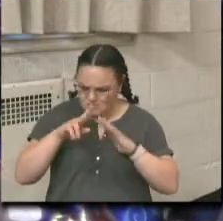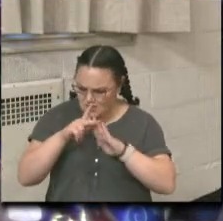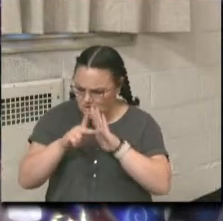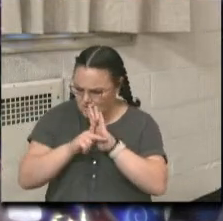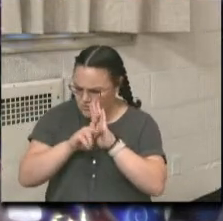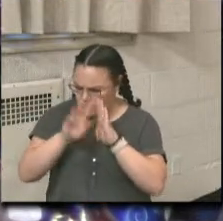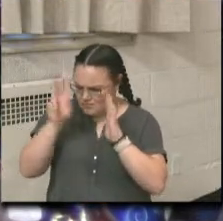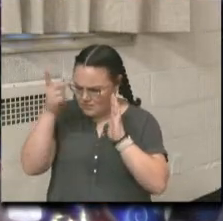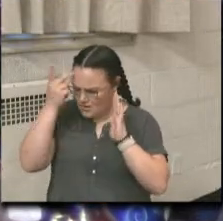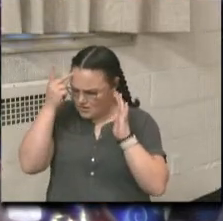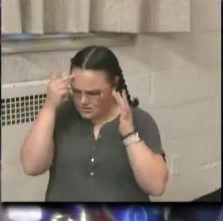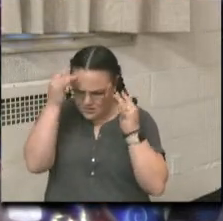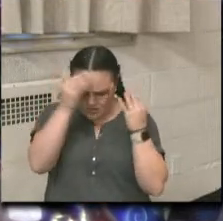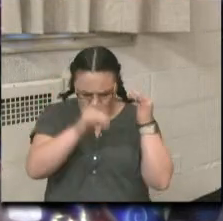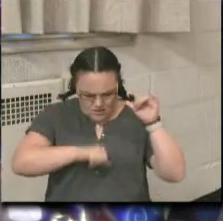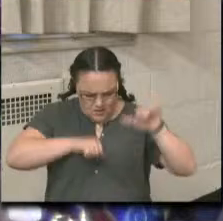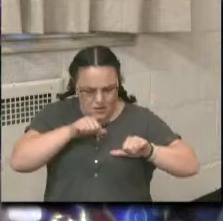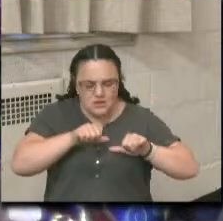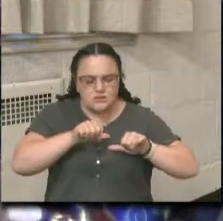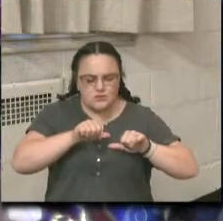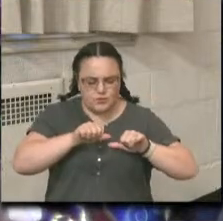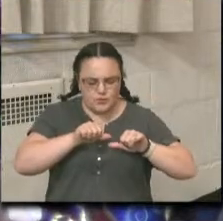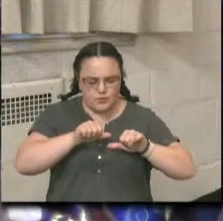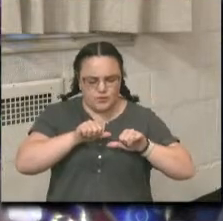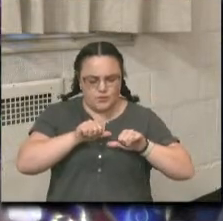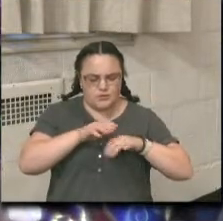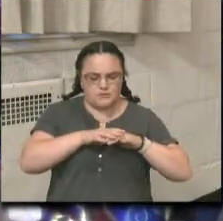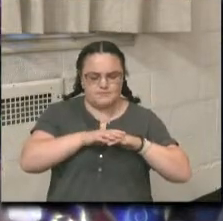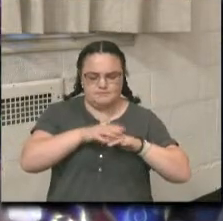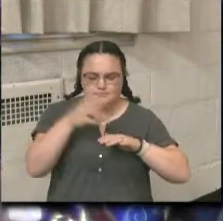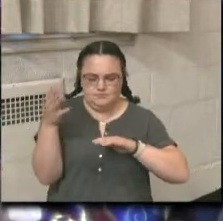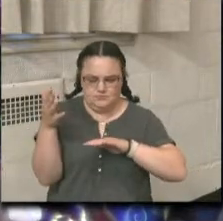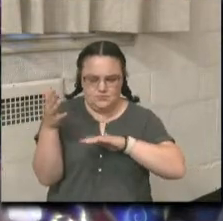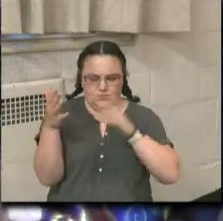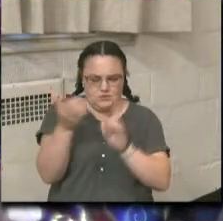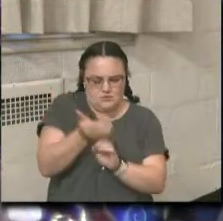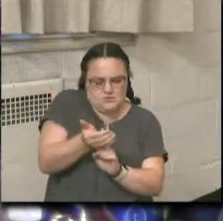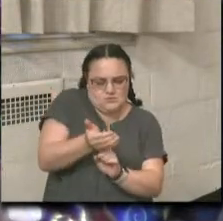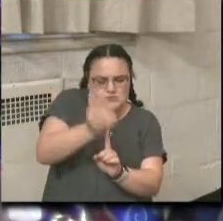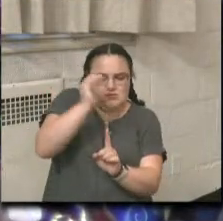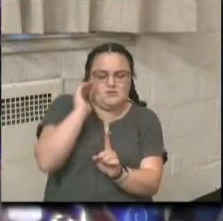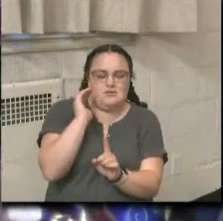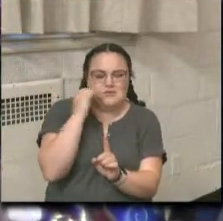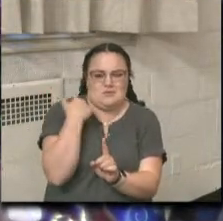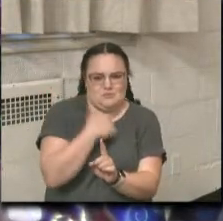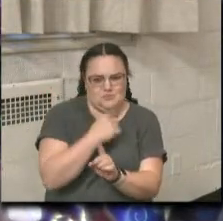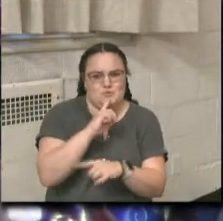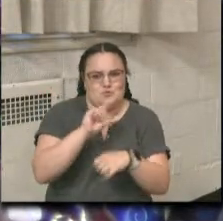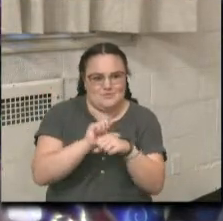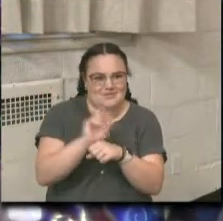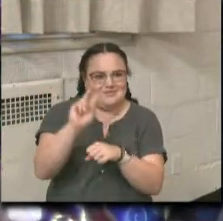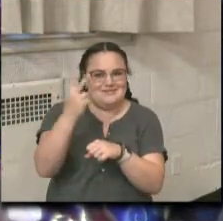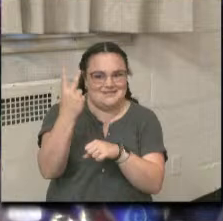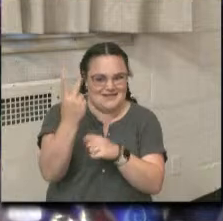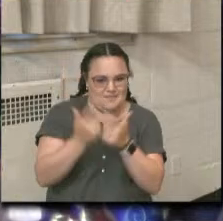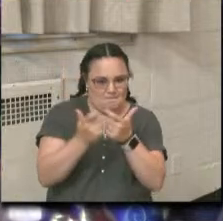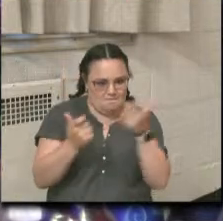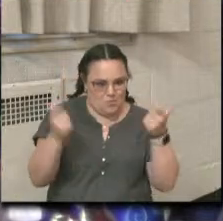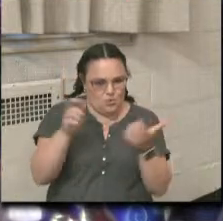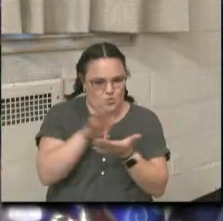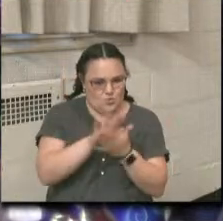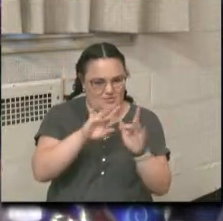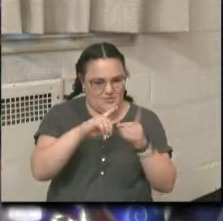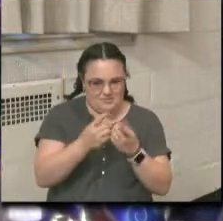and hesitation to uncover our true potential as the second largest school district in the state of Maryland. It's